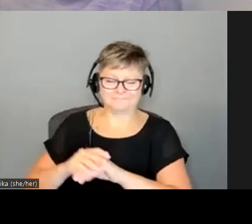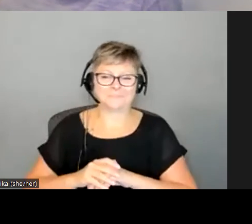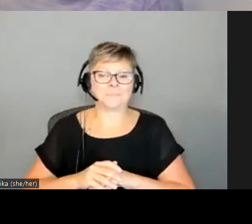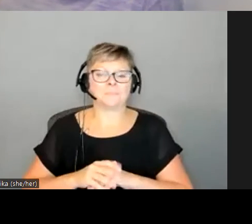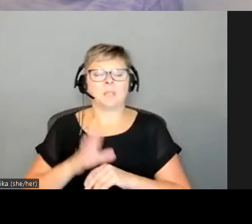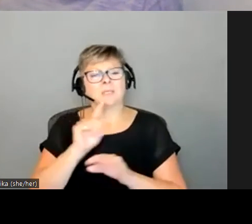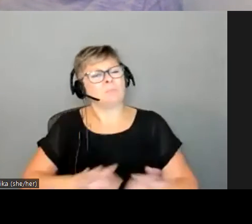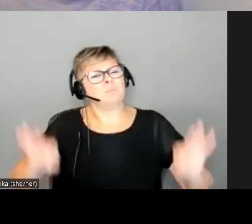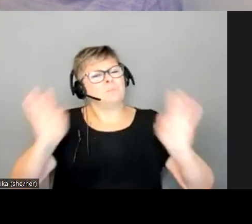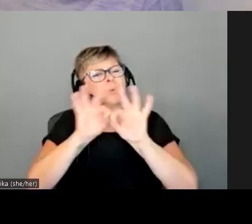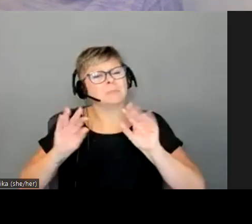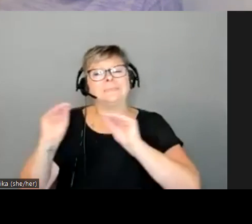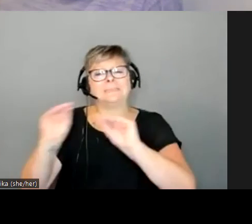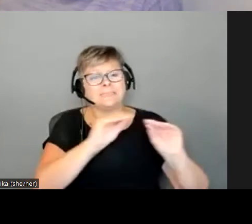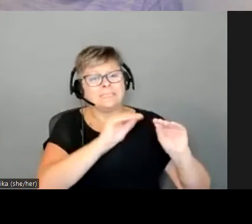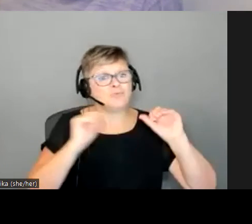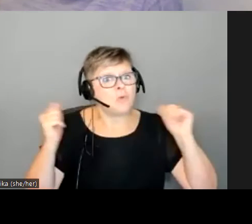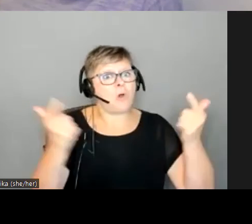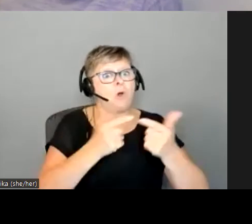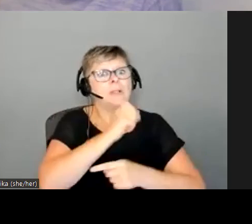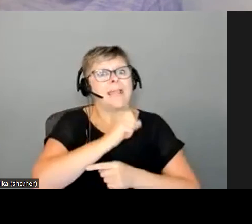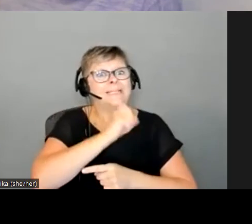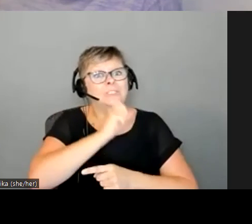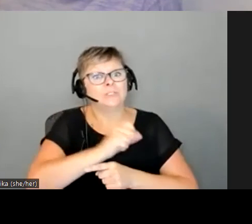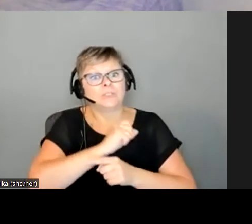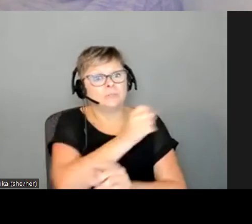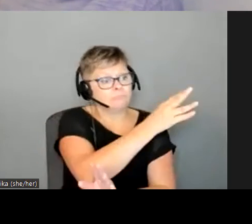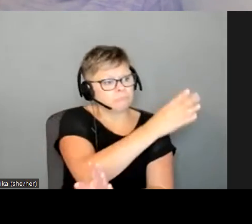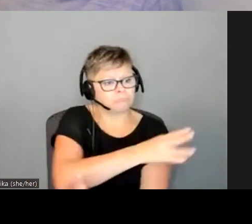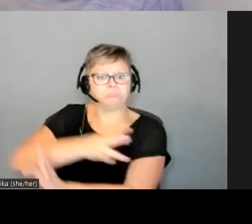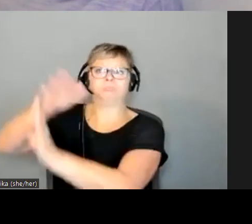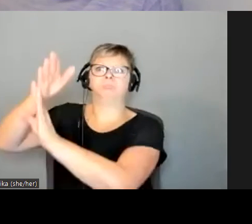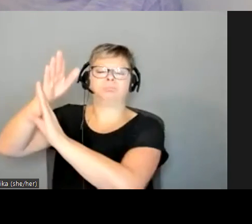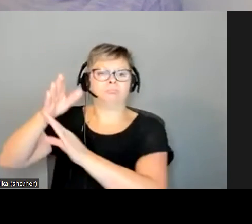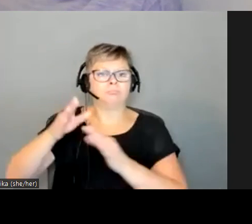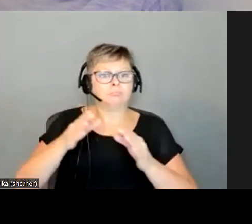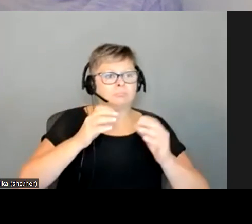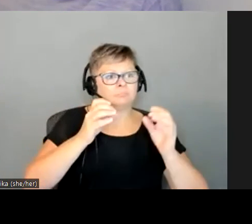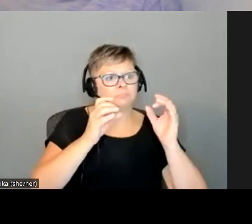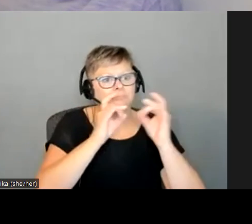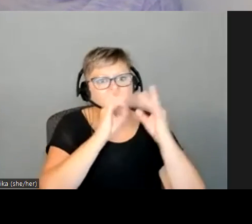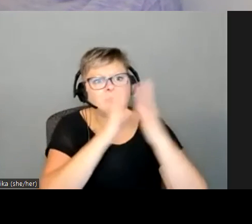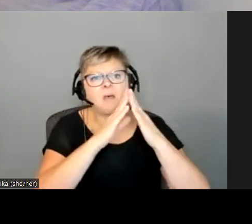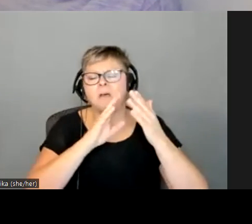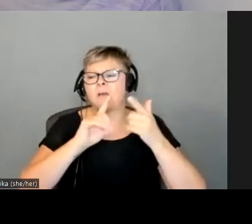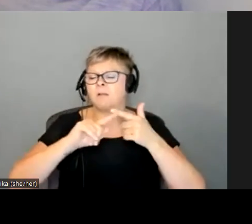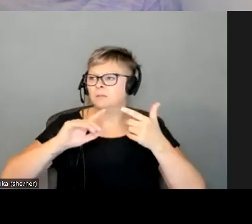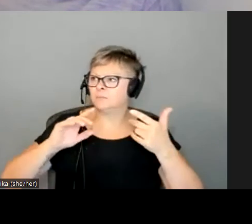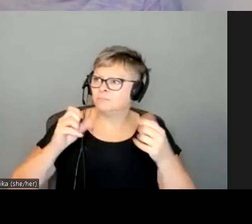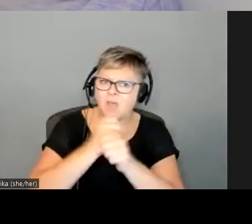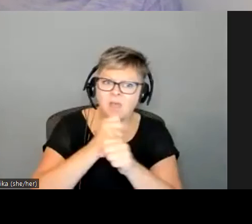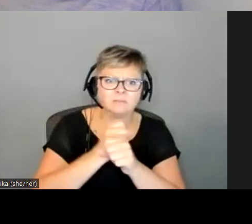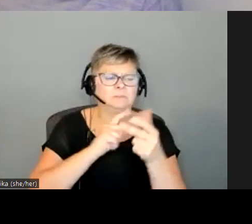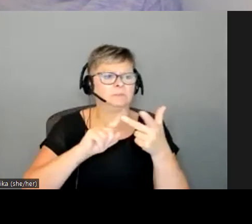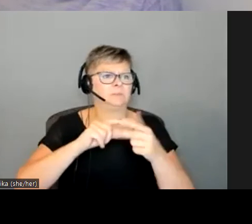at all generations about, violence and prevention. And because, what they learn, they pass along as they get older,